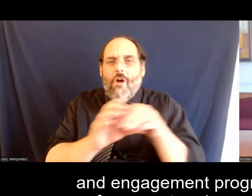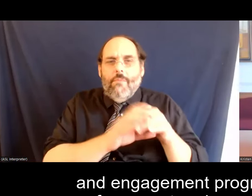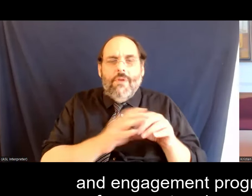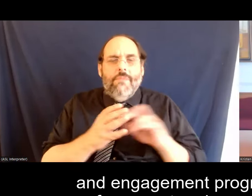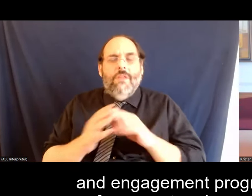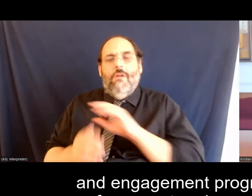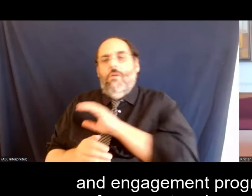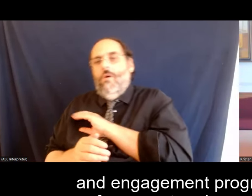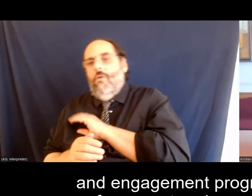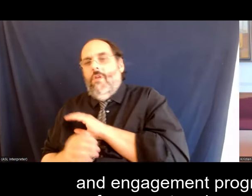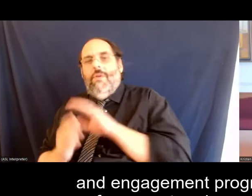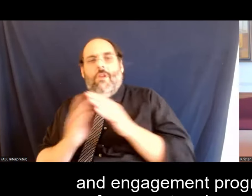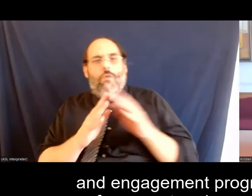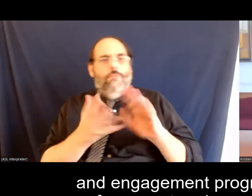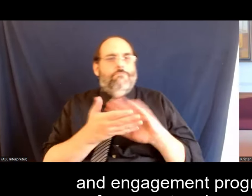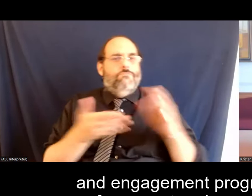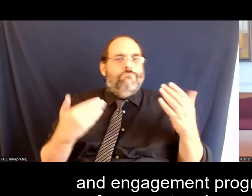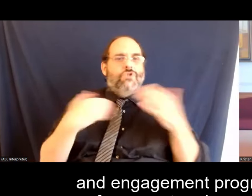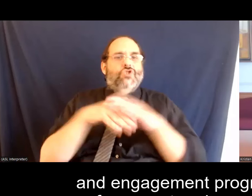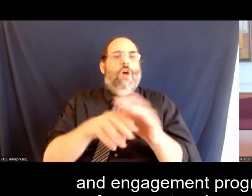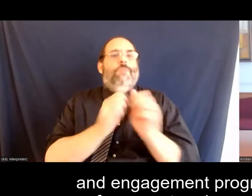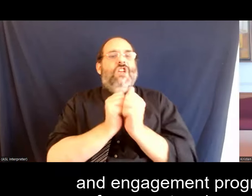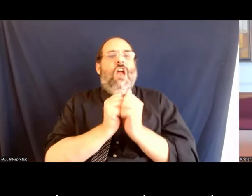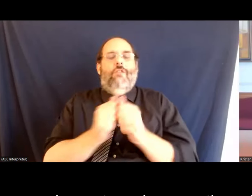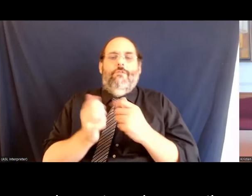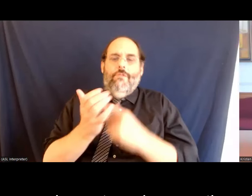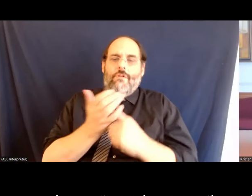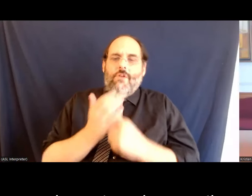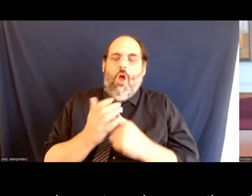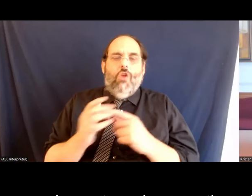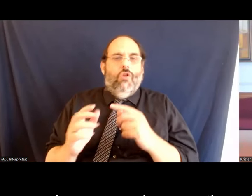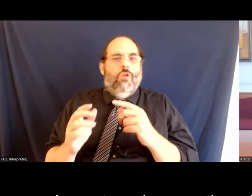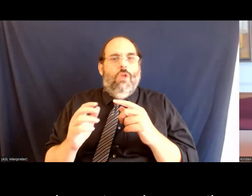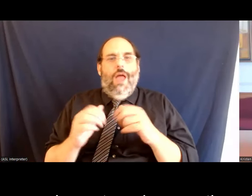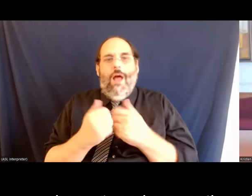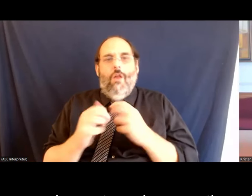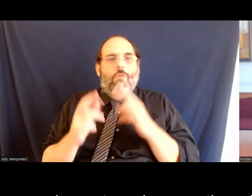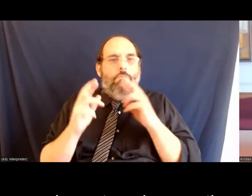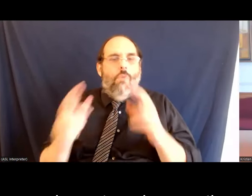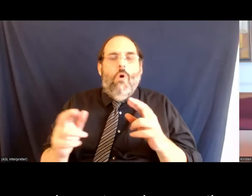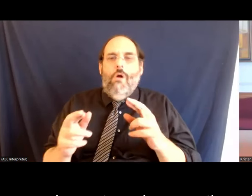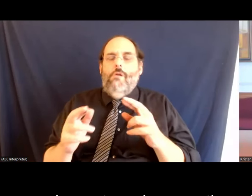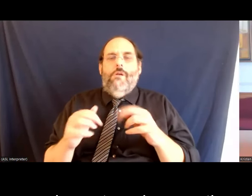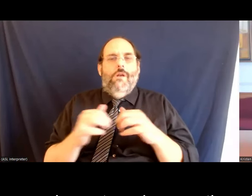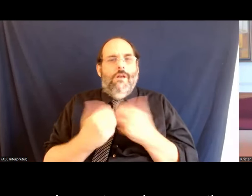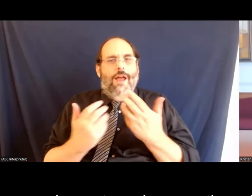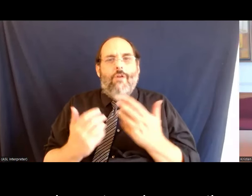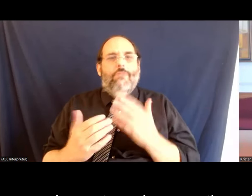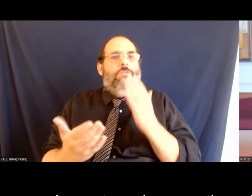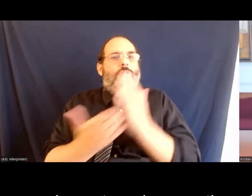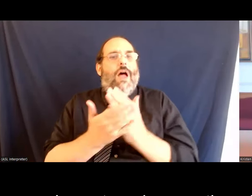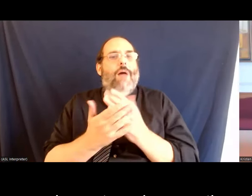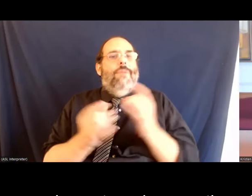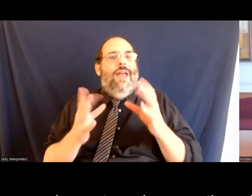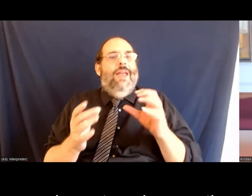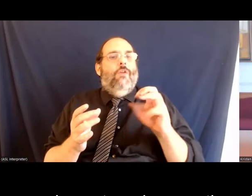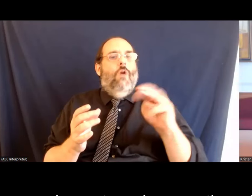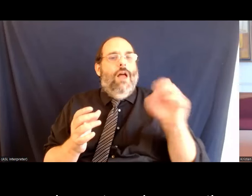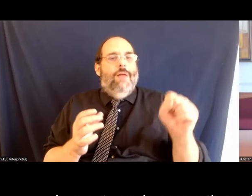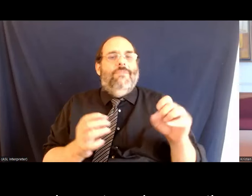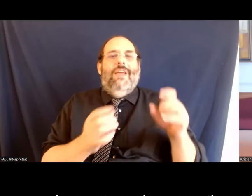and communities together to discuss the reporting, impact, and prevention of hate crimes and hate